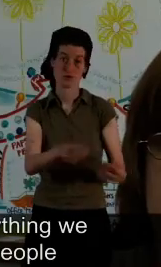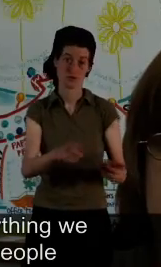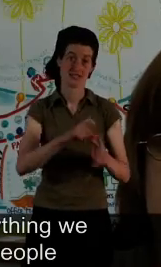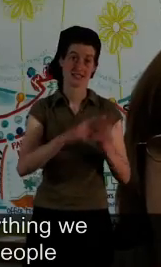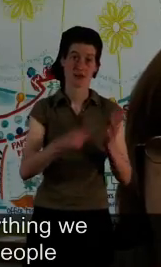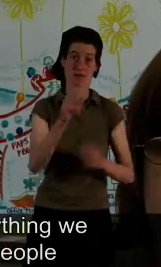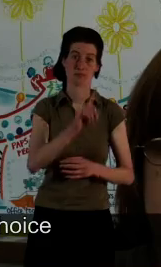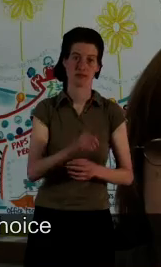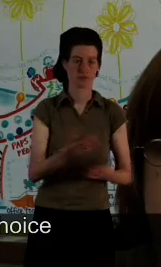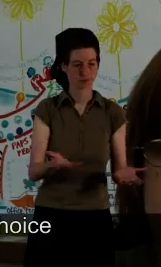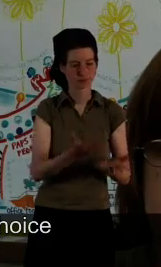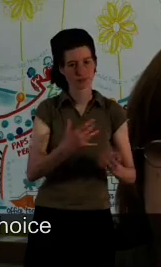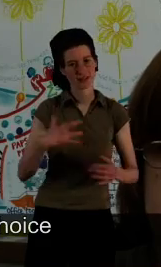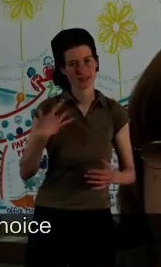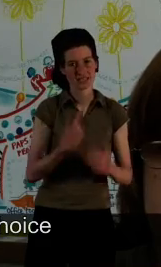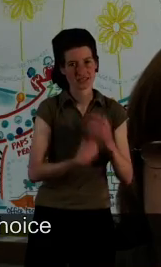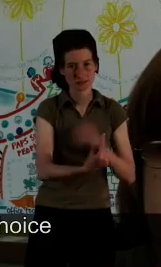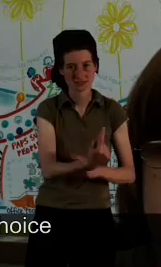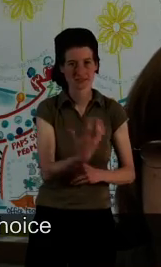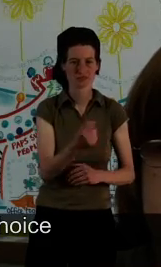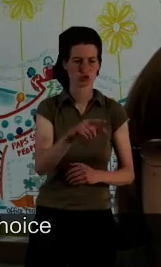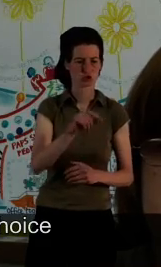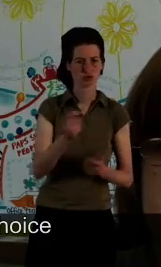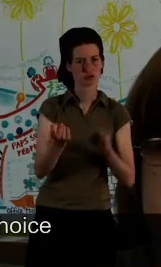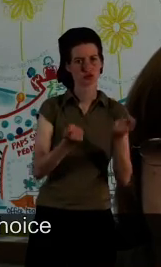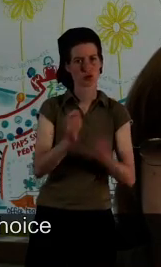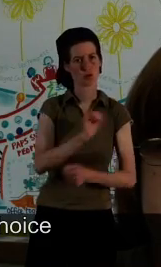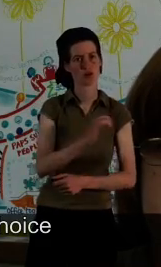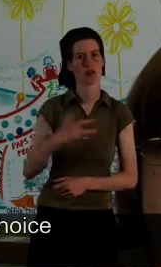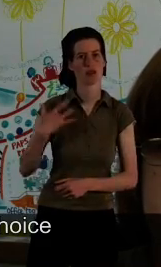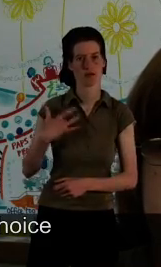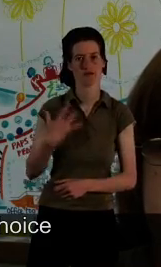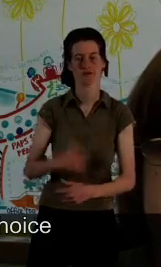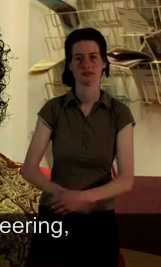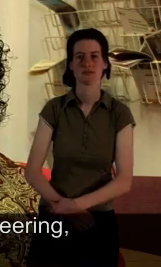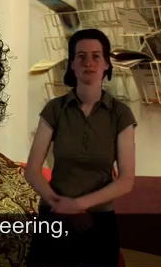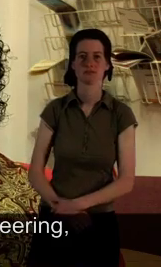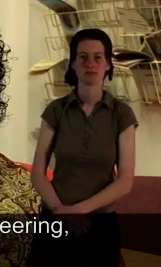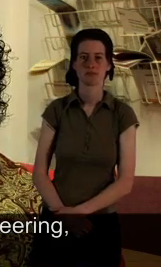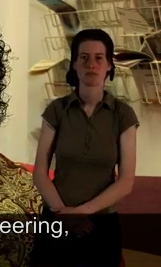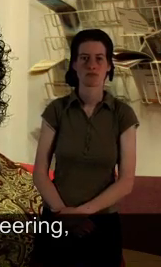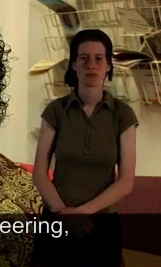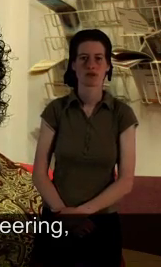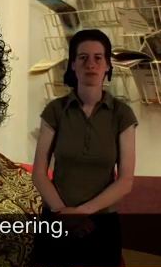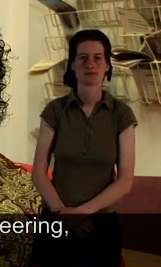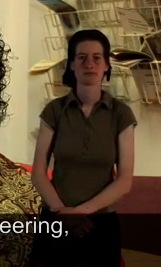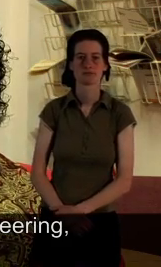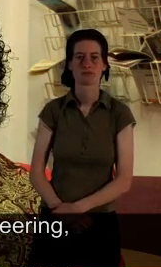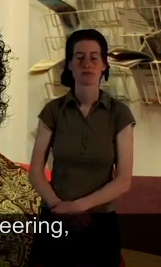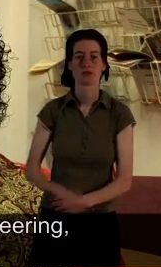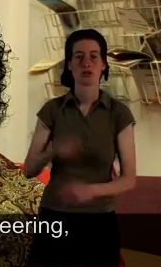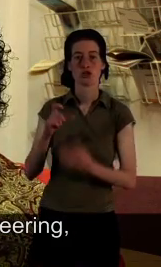about supporting disabled people to live independently and have choice and control over their lives. Choice